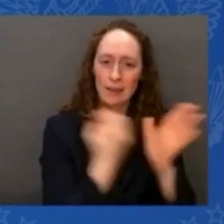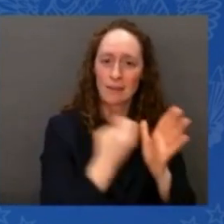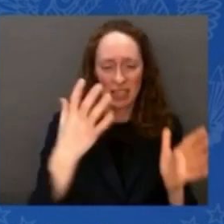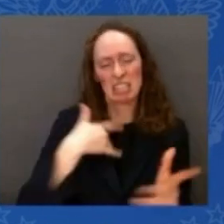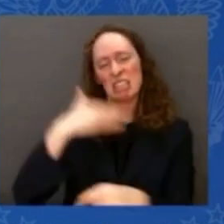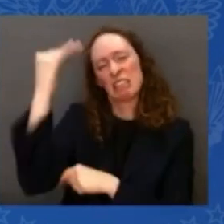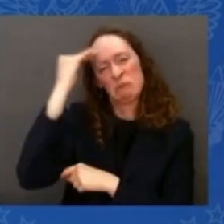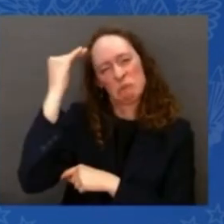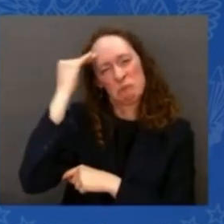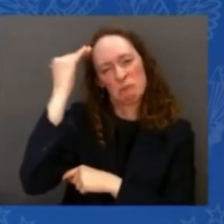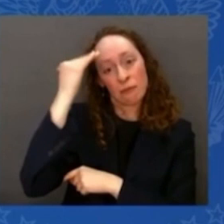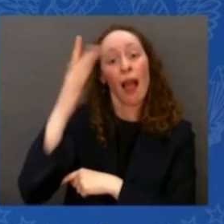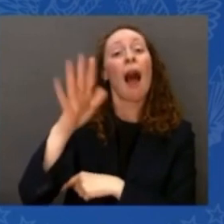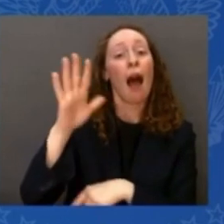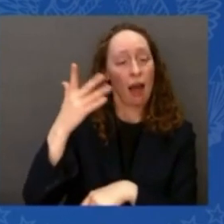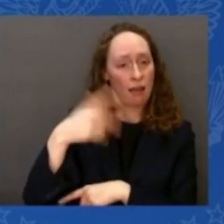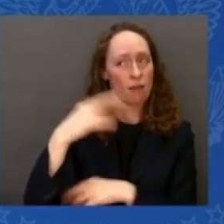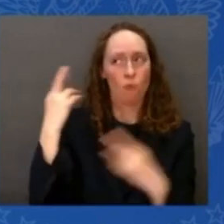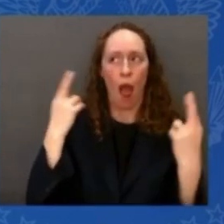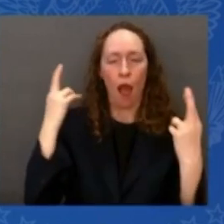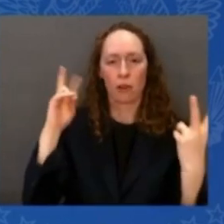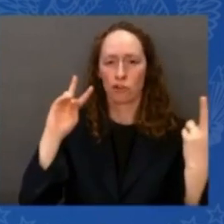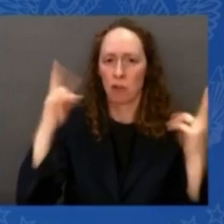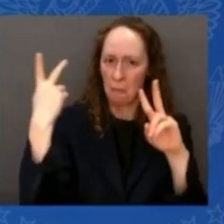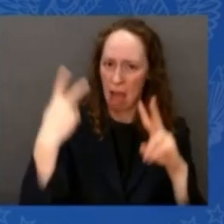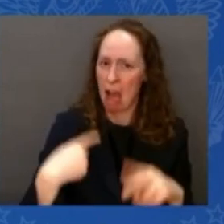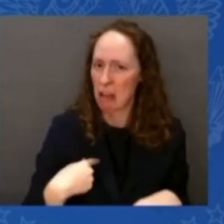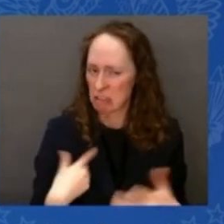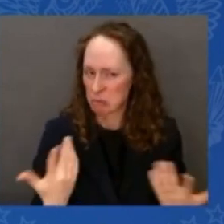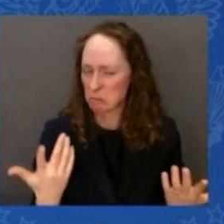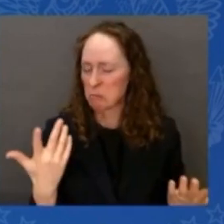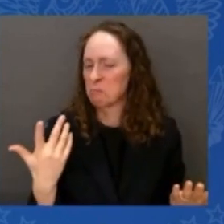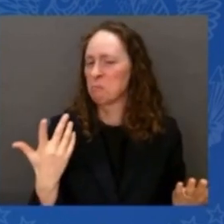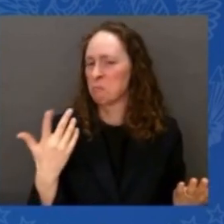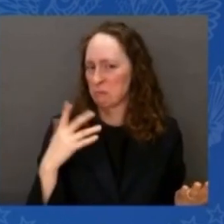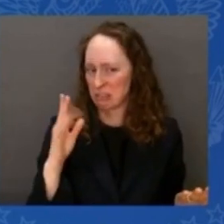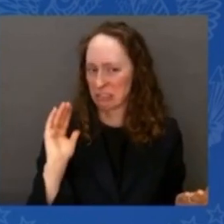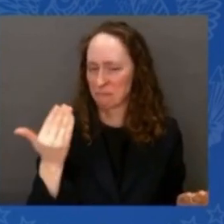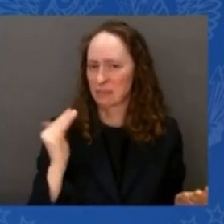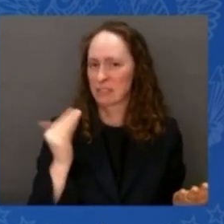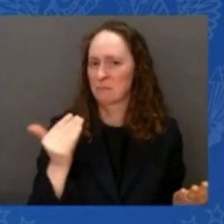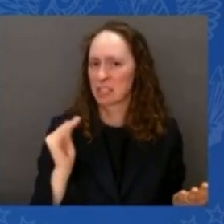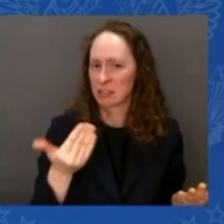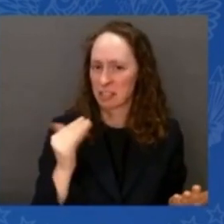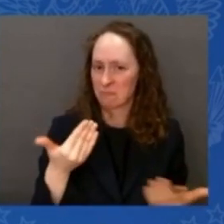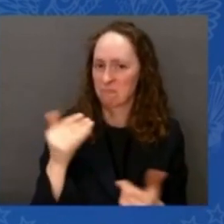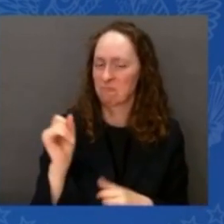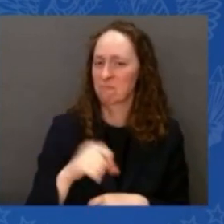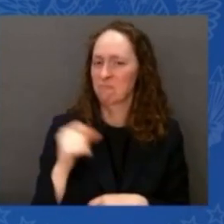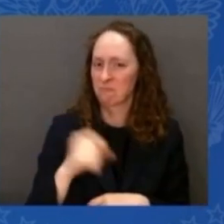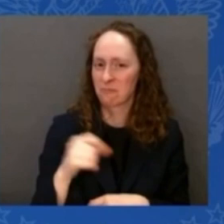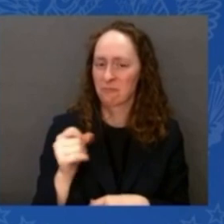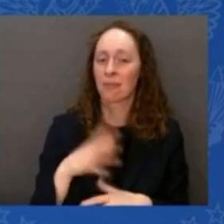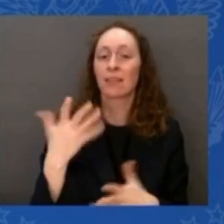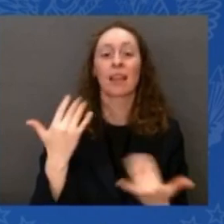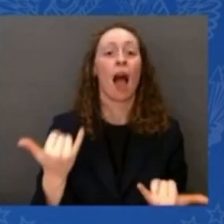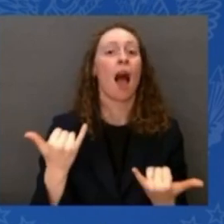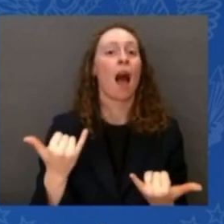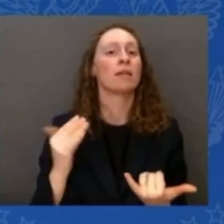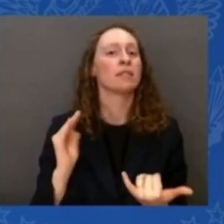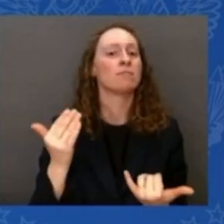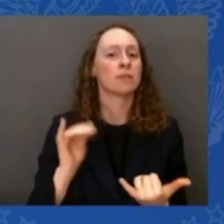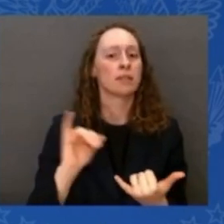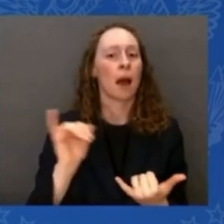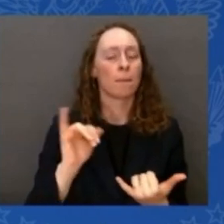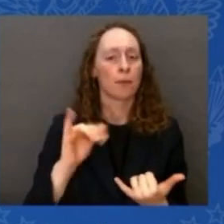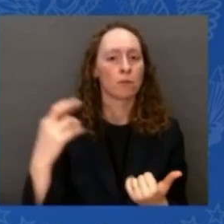Maybe they found, as my grandfather's, maybe they found religion on Social Security and Medicare. I sure hope so, all kidding